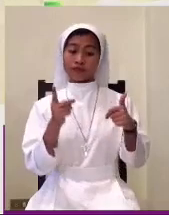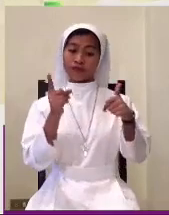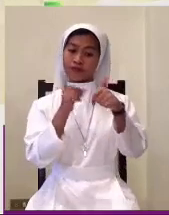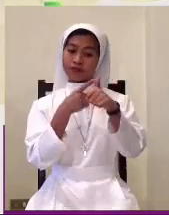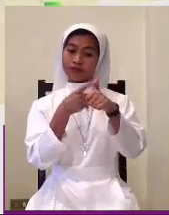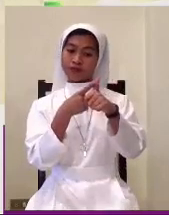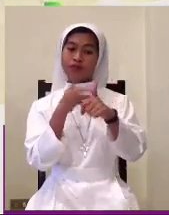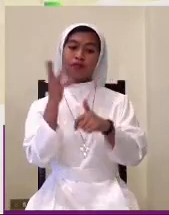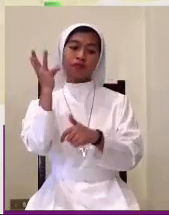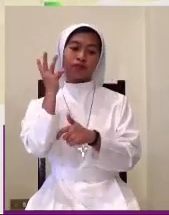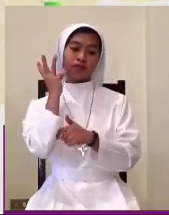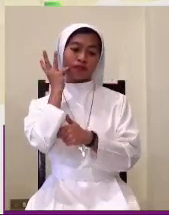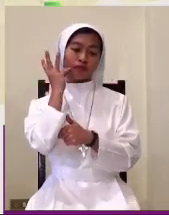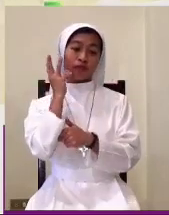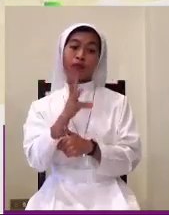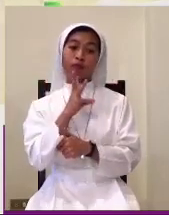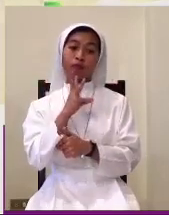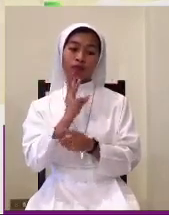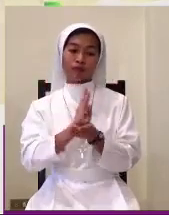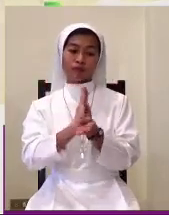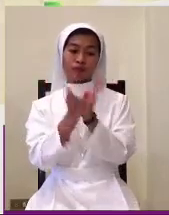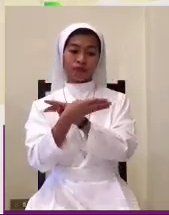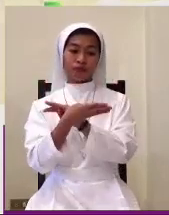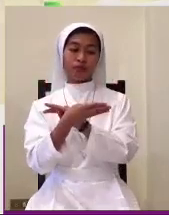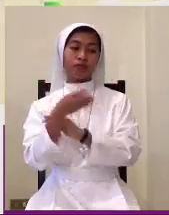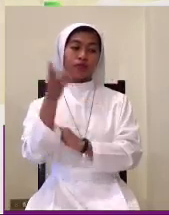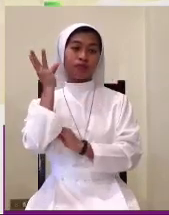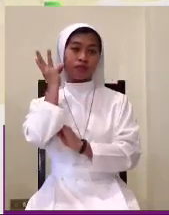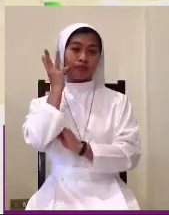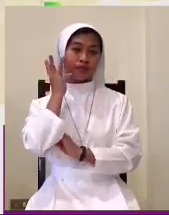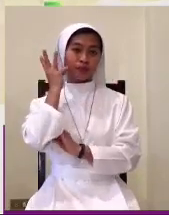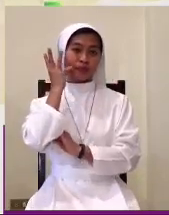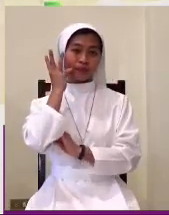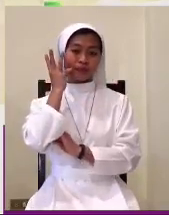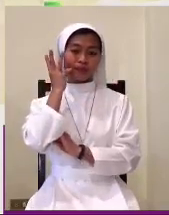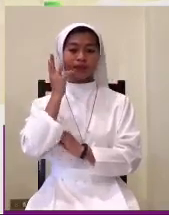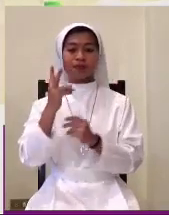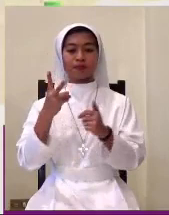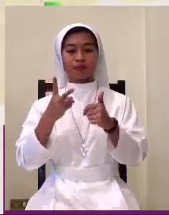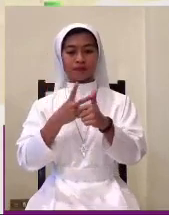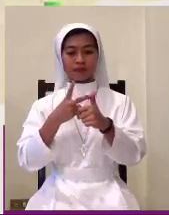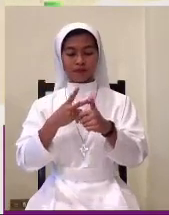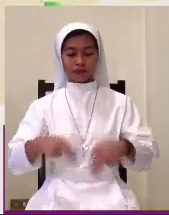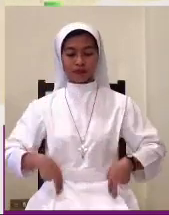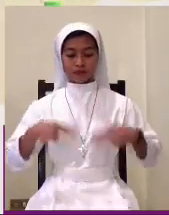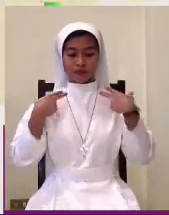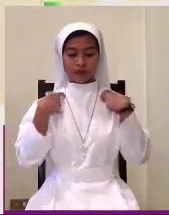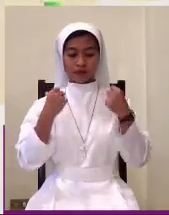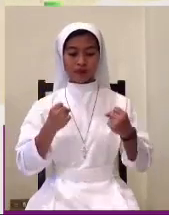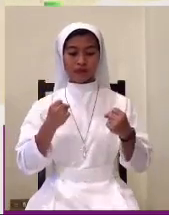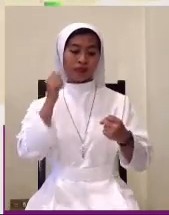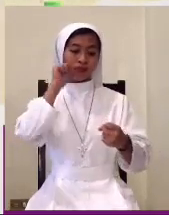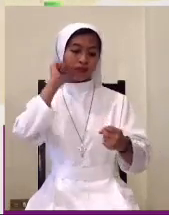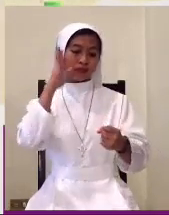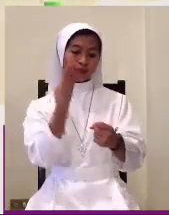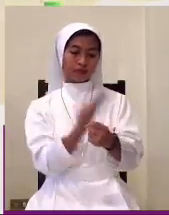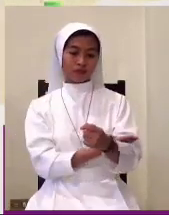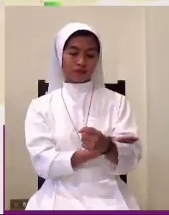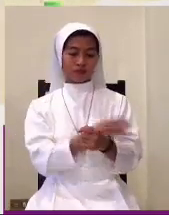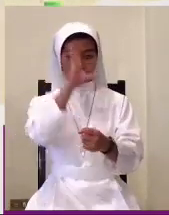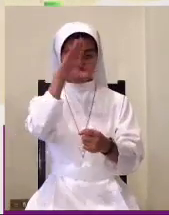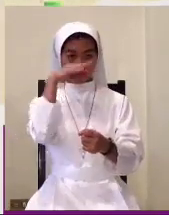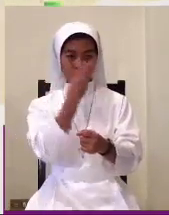Cana, when he cured the daughter of the official, cured that son